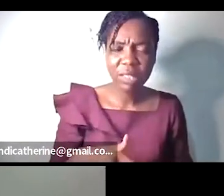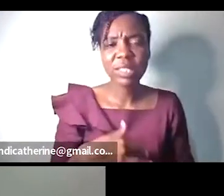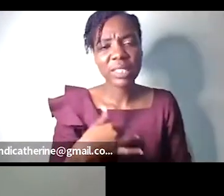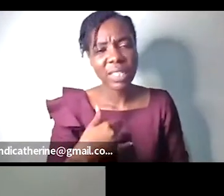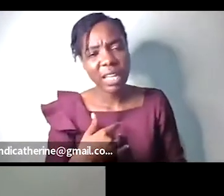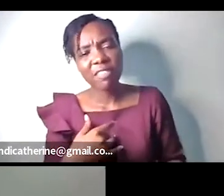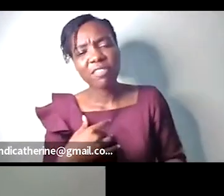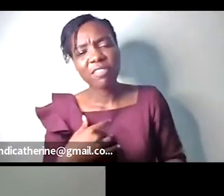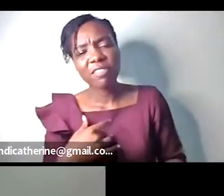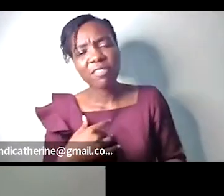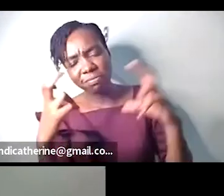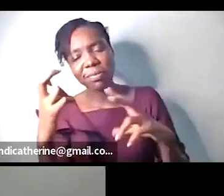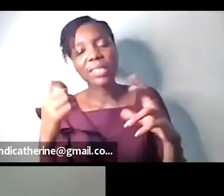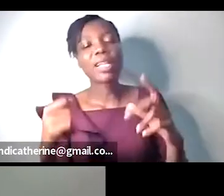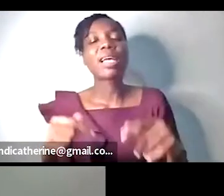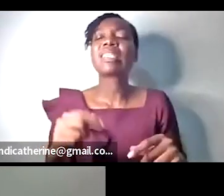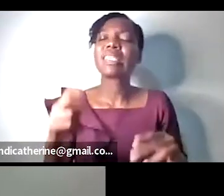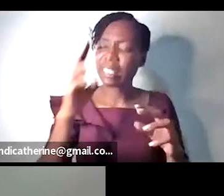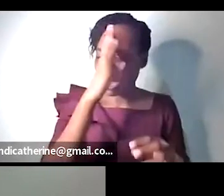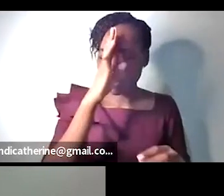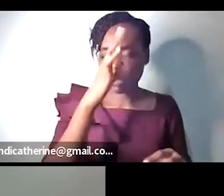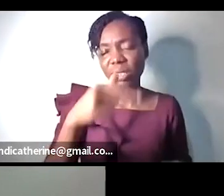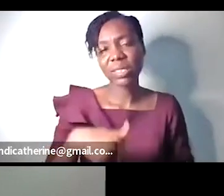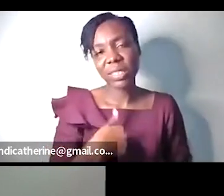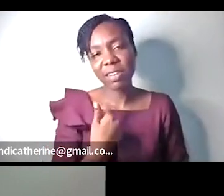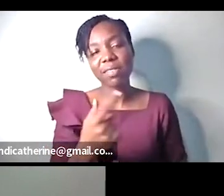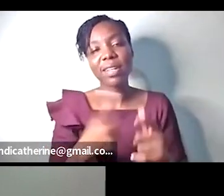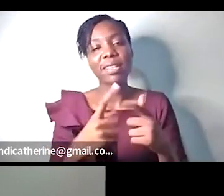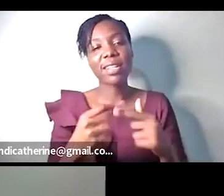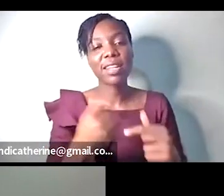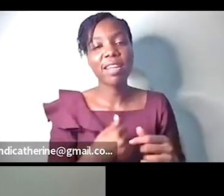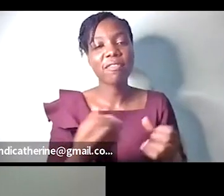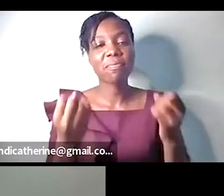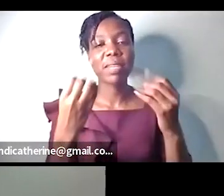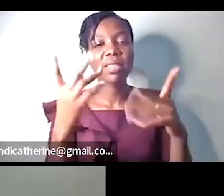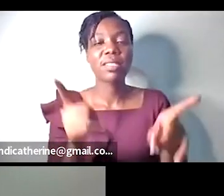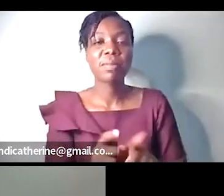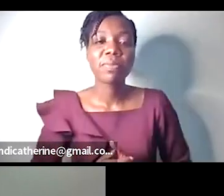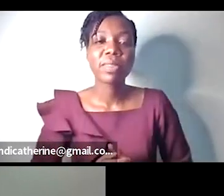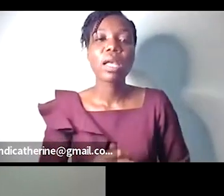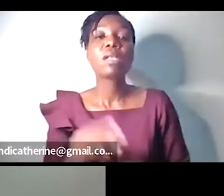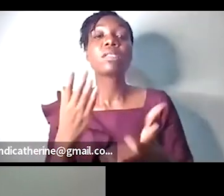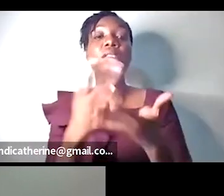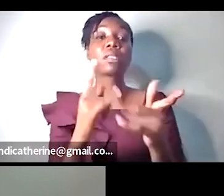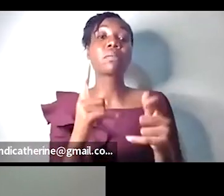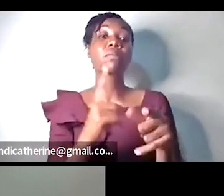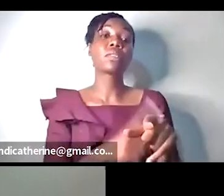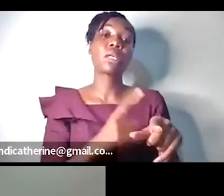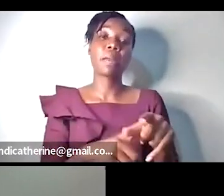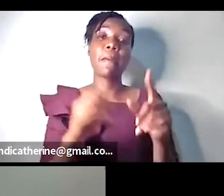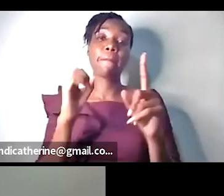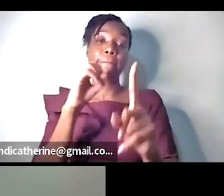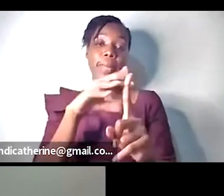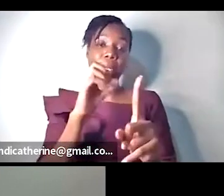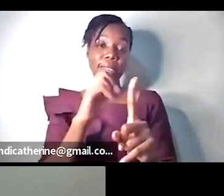with self-doubt and many others. I remember a time in my life when a mentor of mine and a dear